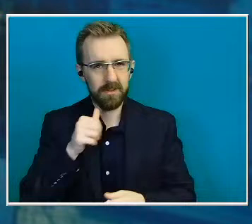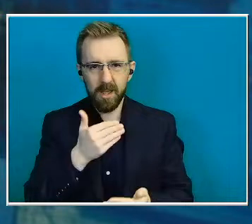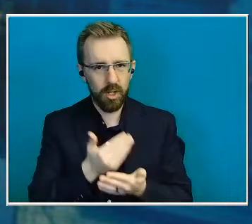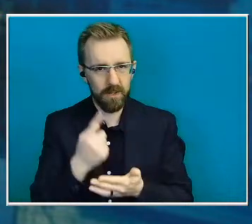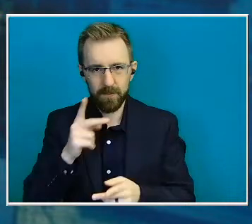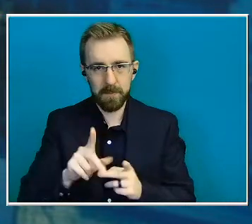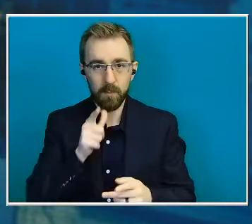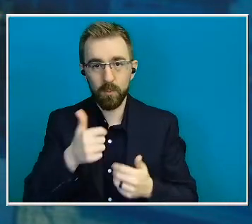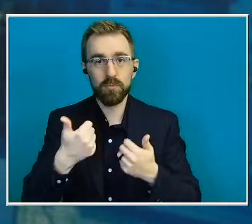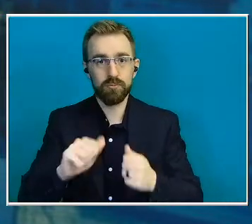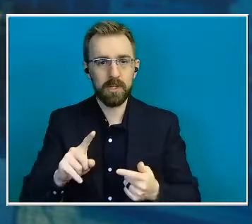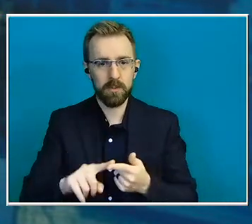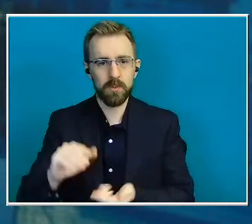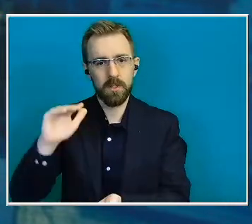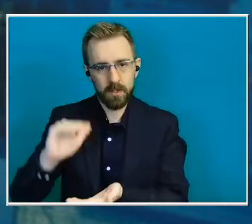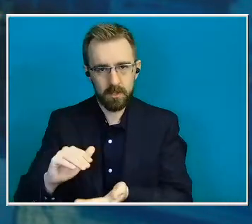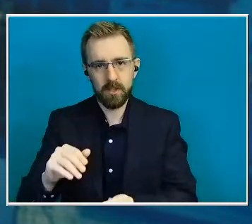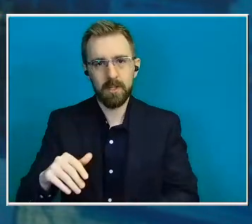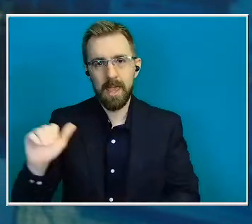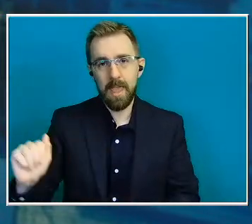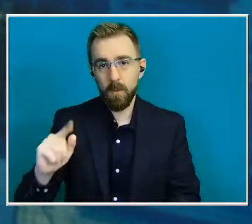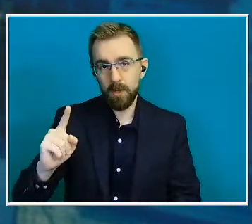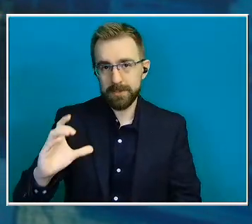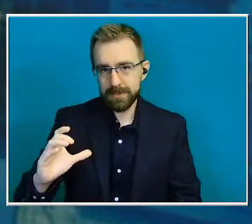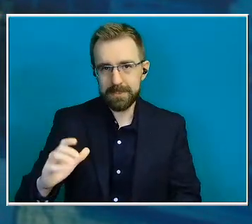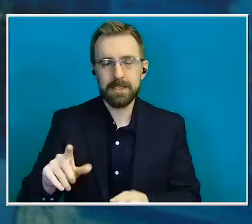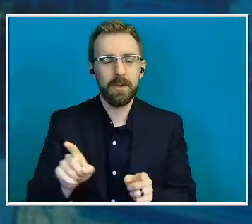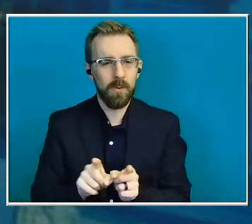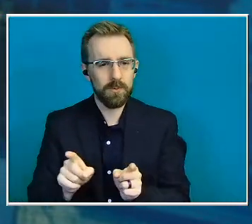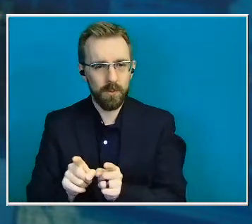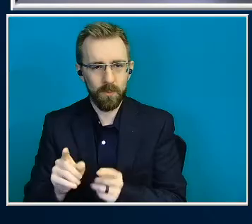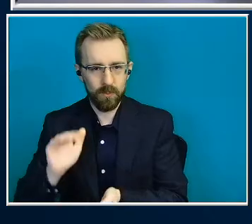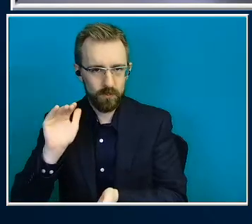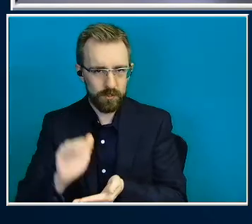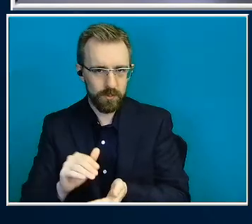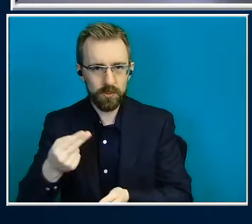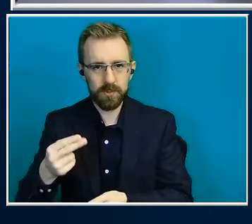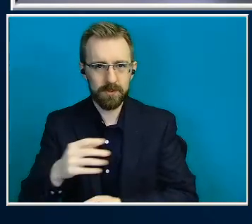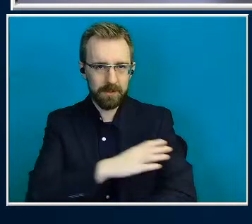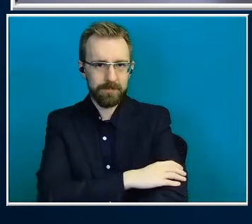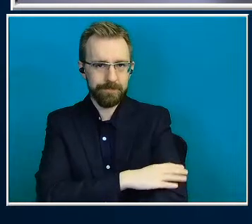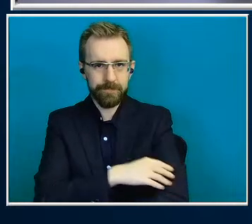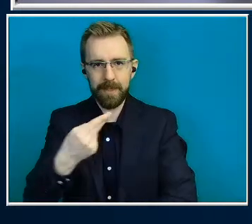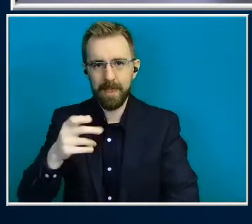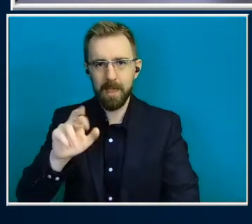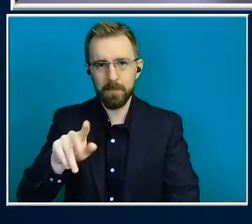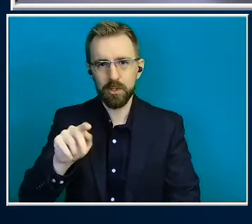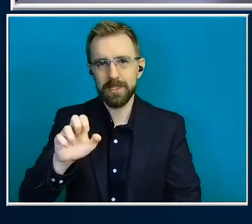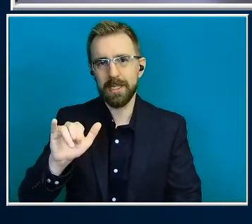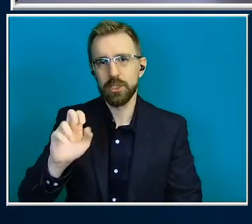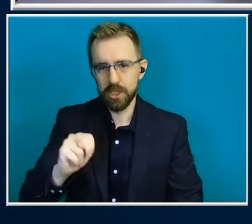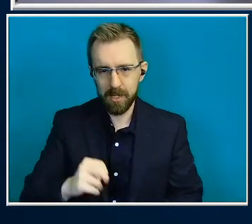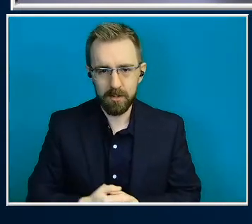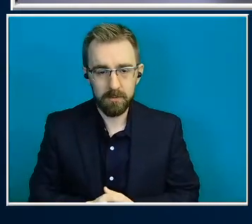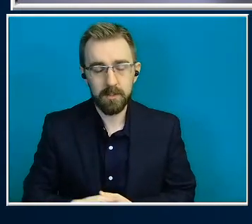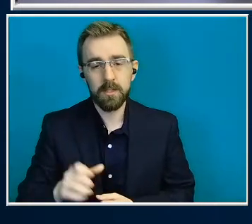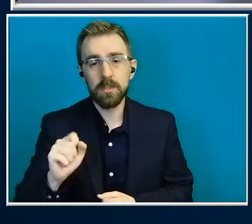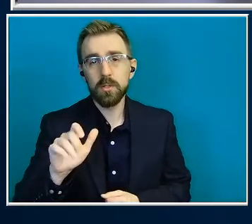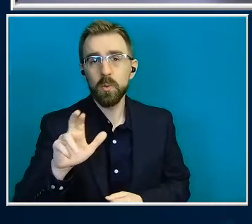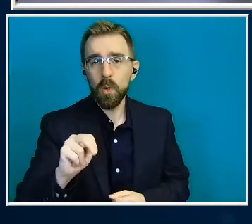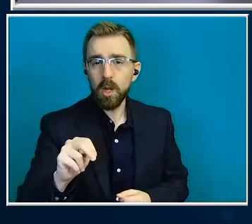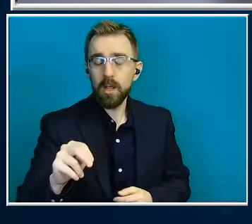lower their hemoglobin A1C as well as reduce hypertension. Got it. And Stuart has one more question.